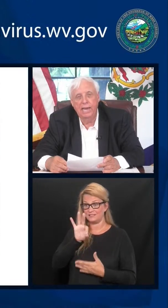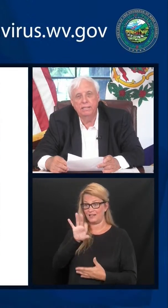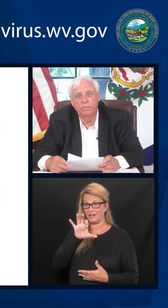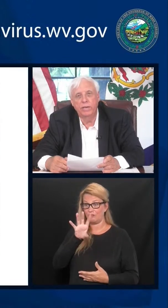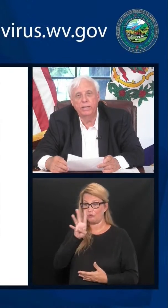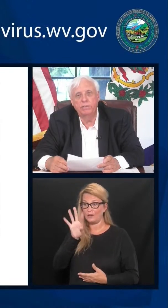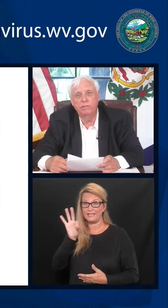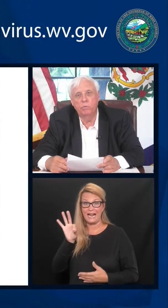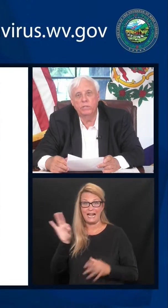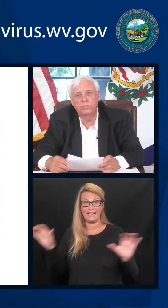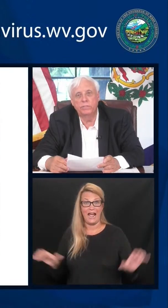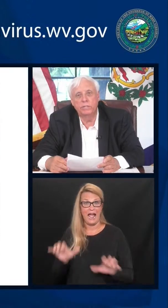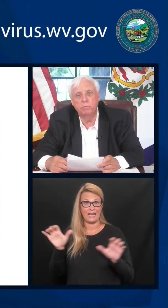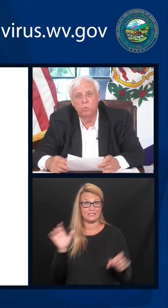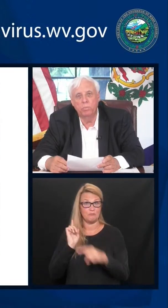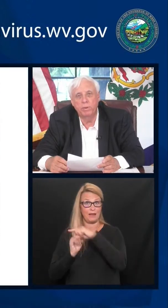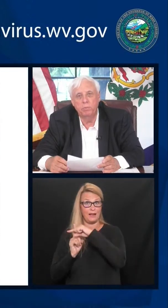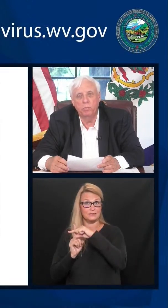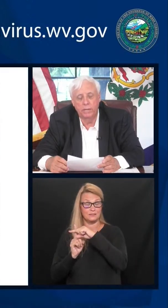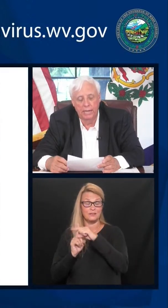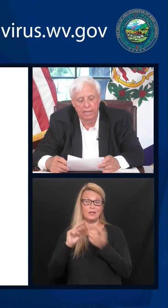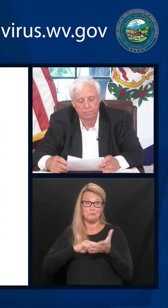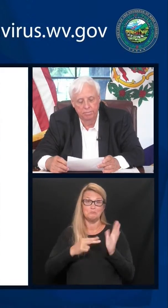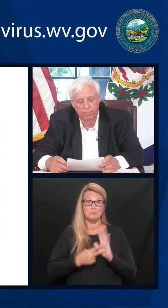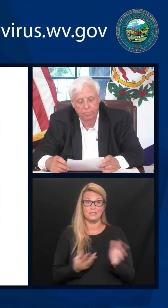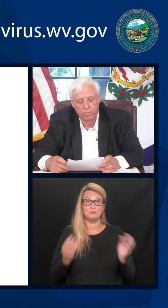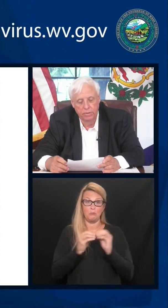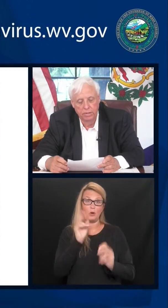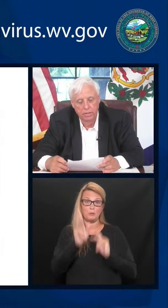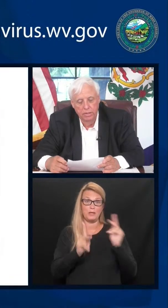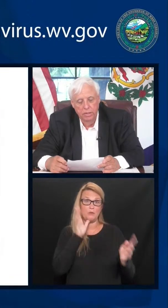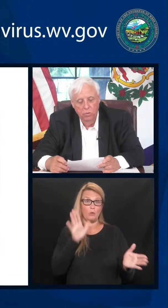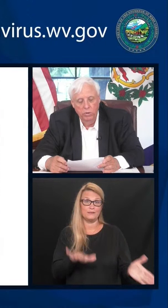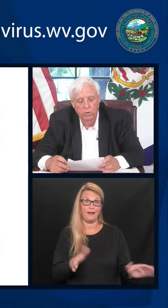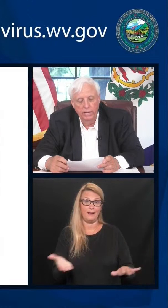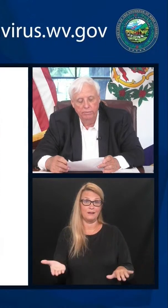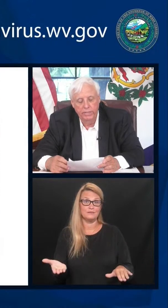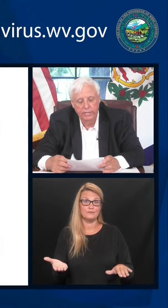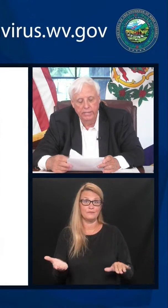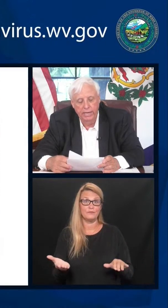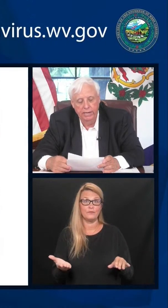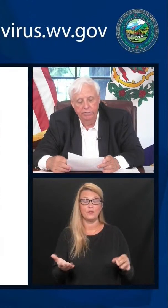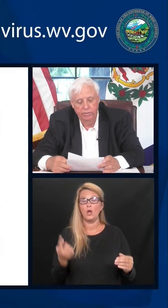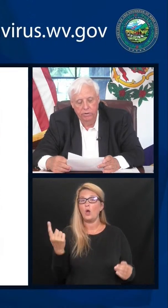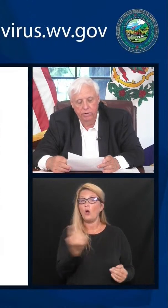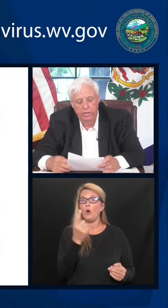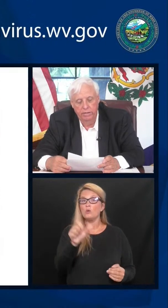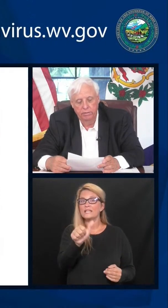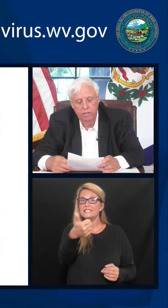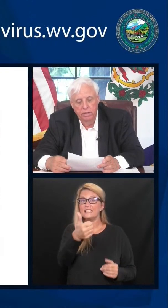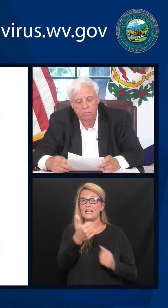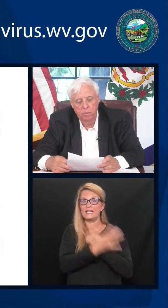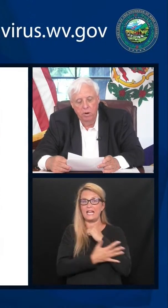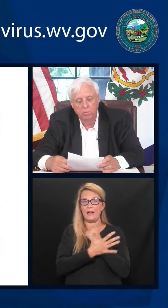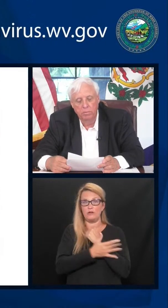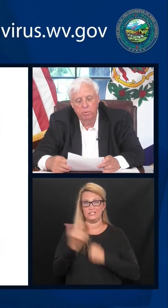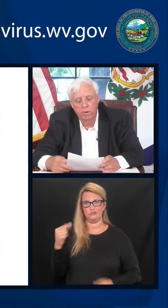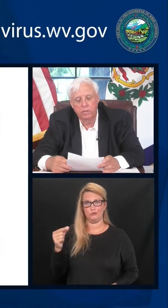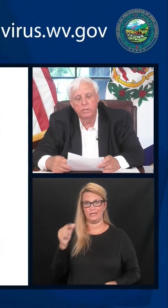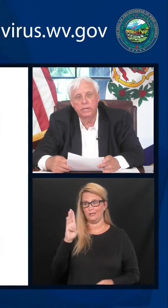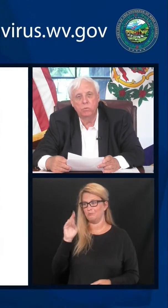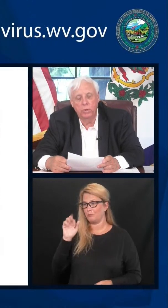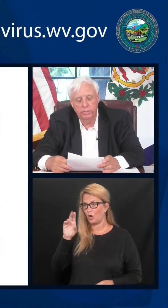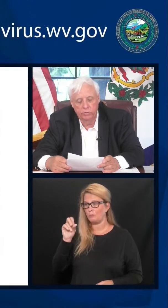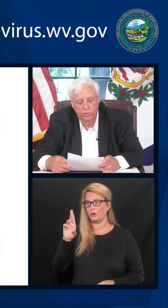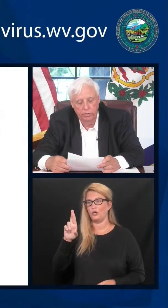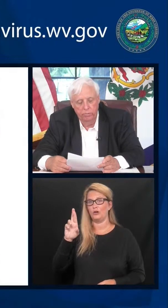5,949 active cases in West Virginia, more people will die. We only have 10 counties in the green: Barber,